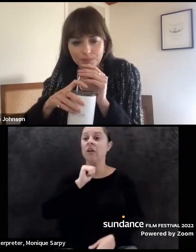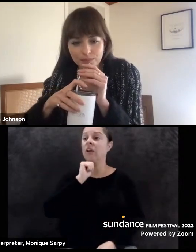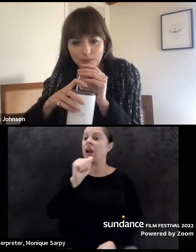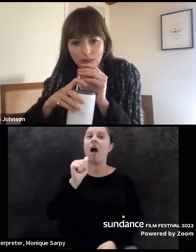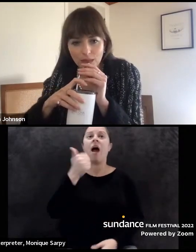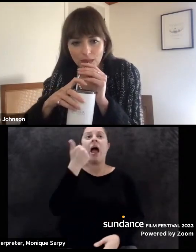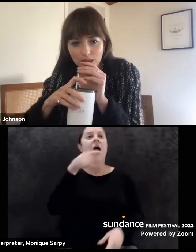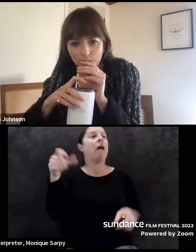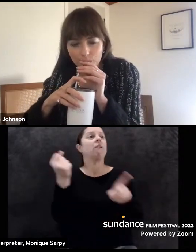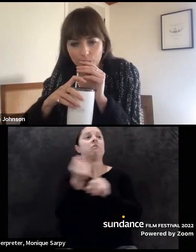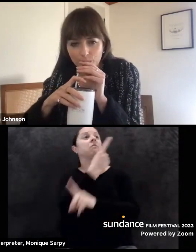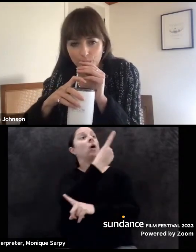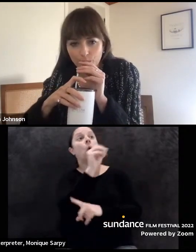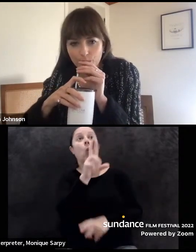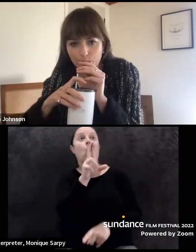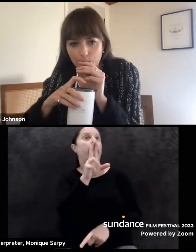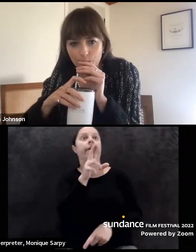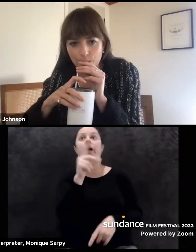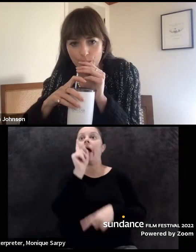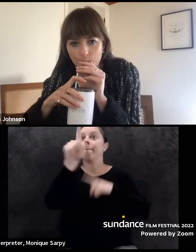never about the money,